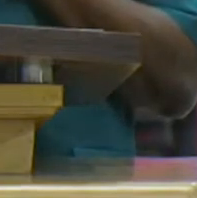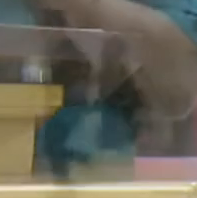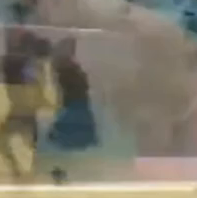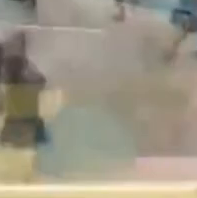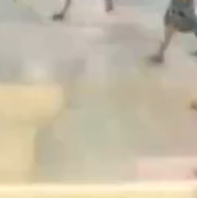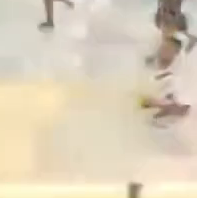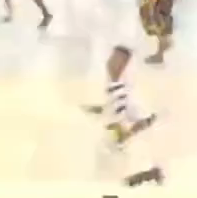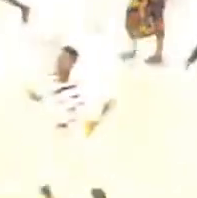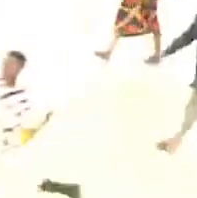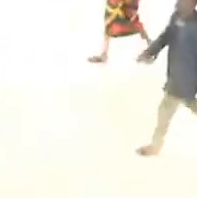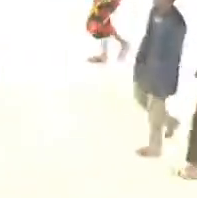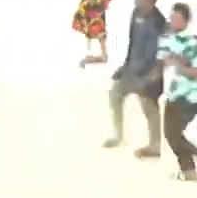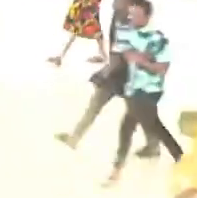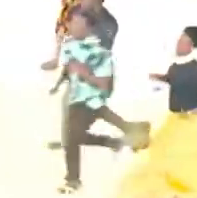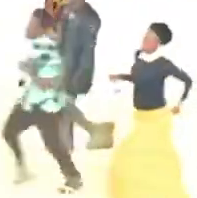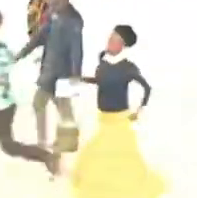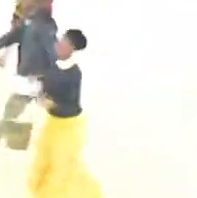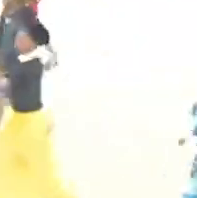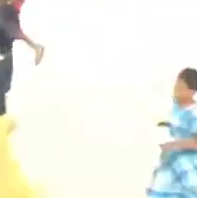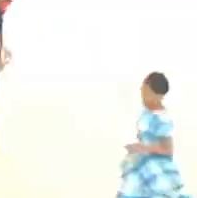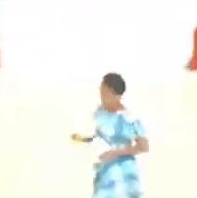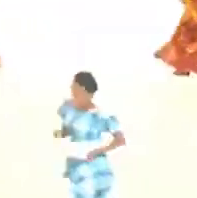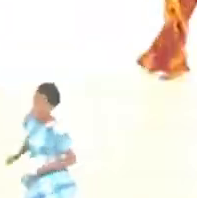just 15 minutes.